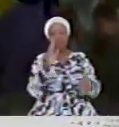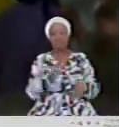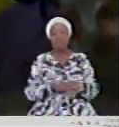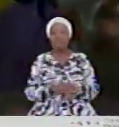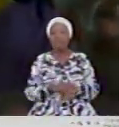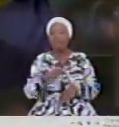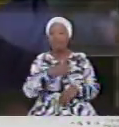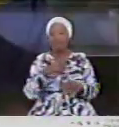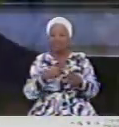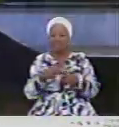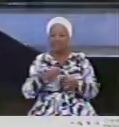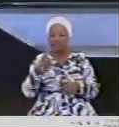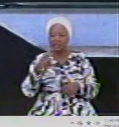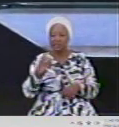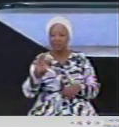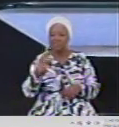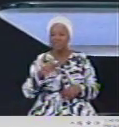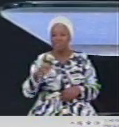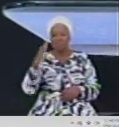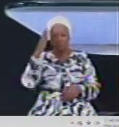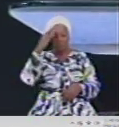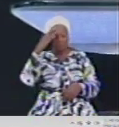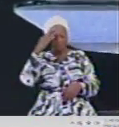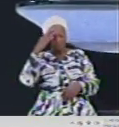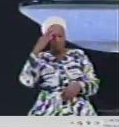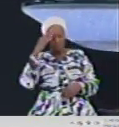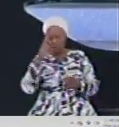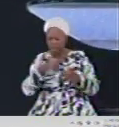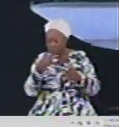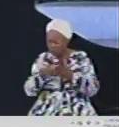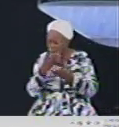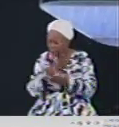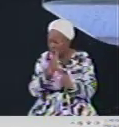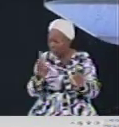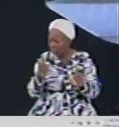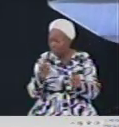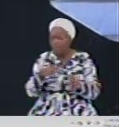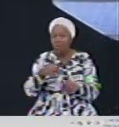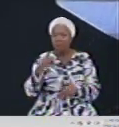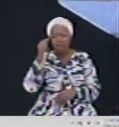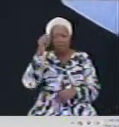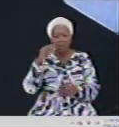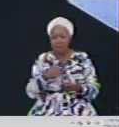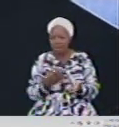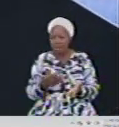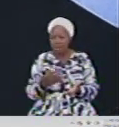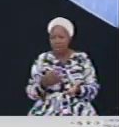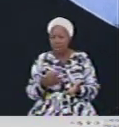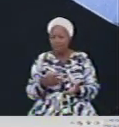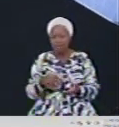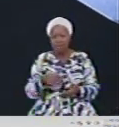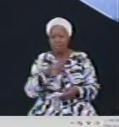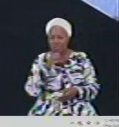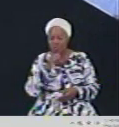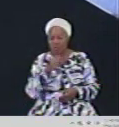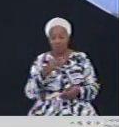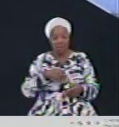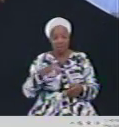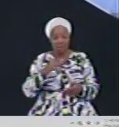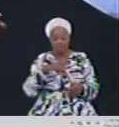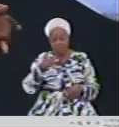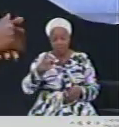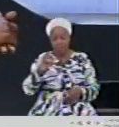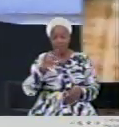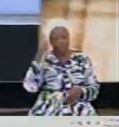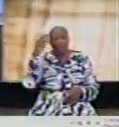And then Peter realized this is deliverance. He thought he was dreaming. This one is not a dream. What